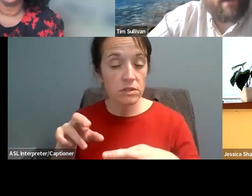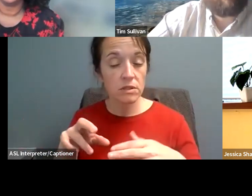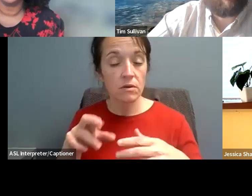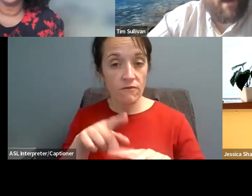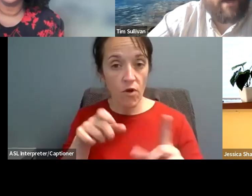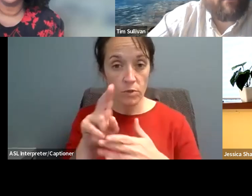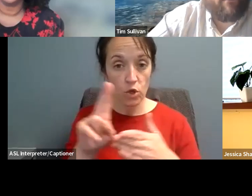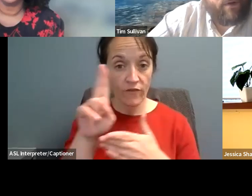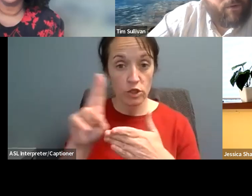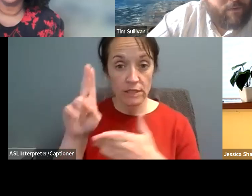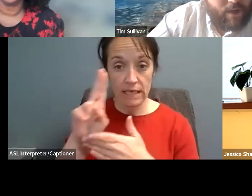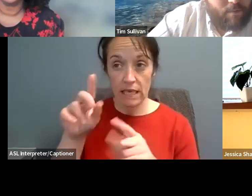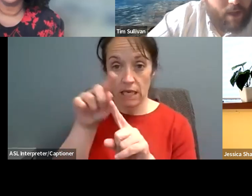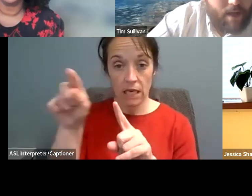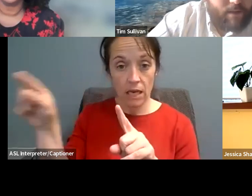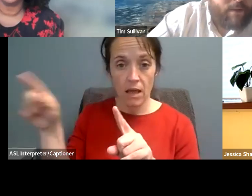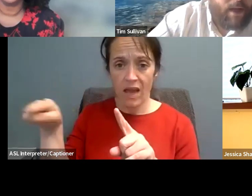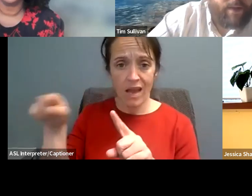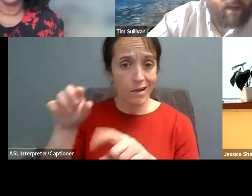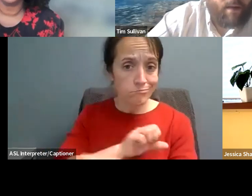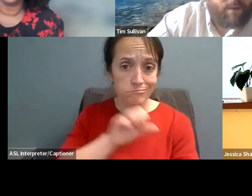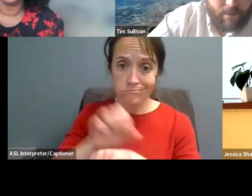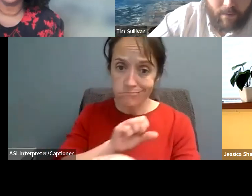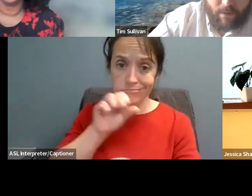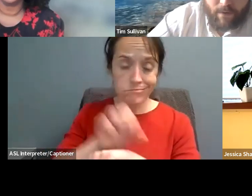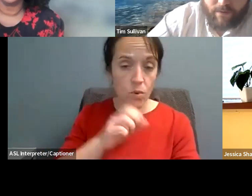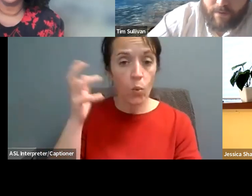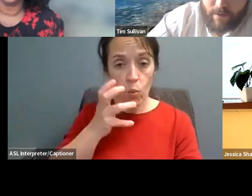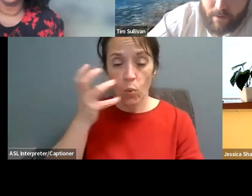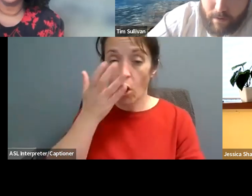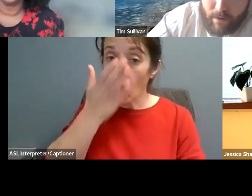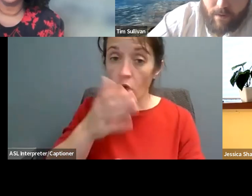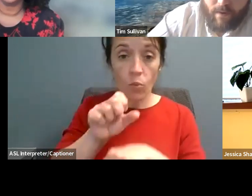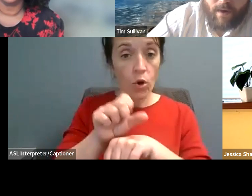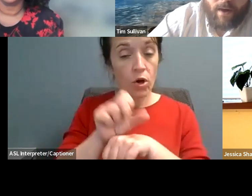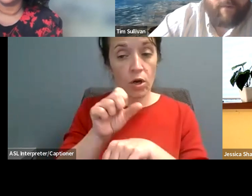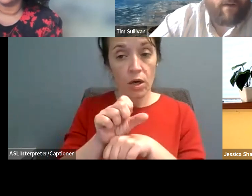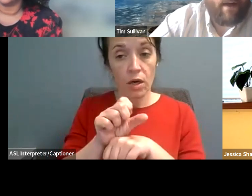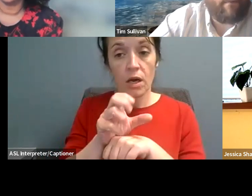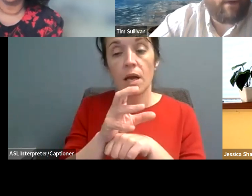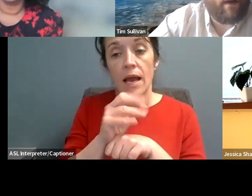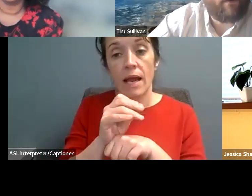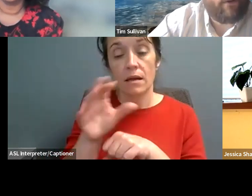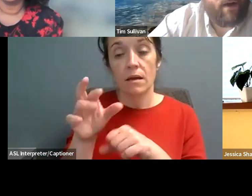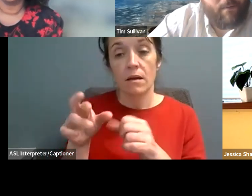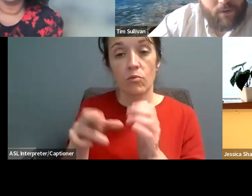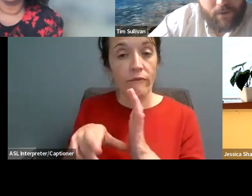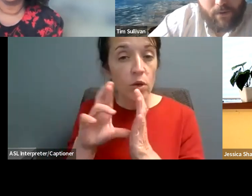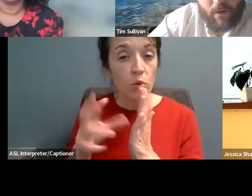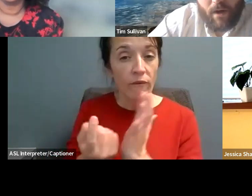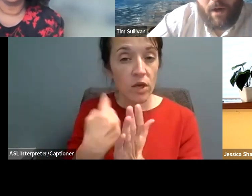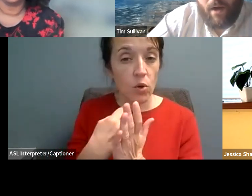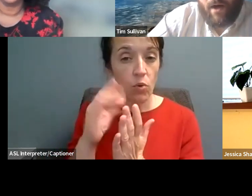And by providing review of these plans and the accomplishment reports, NIFA's MPLs are